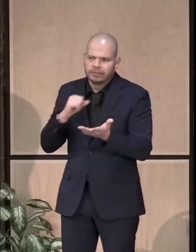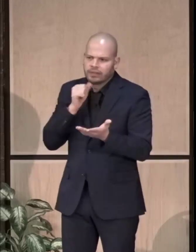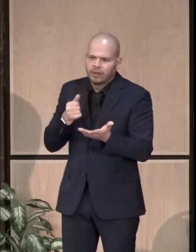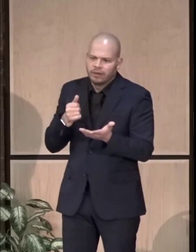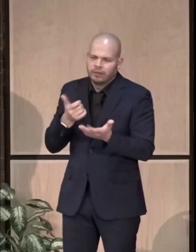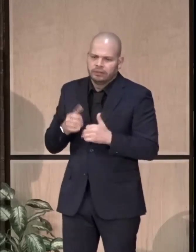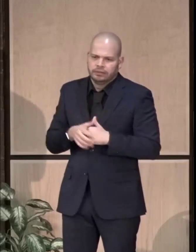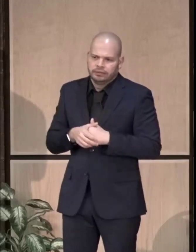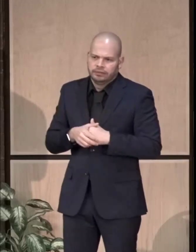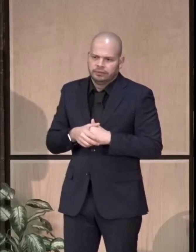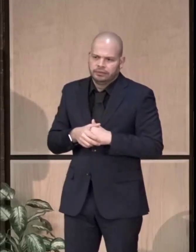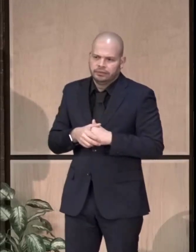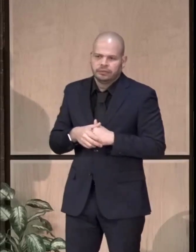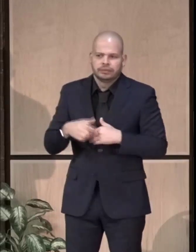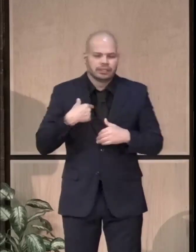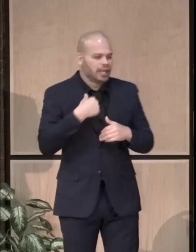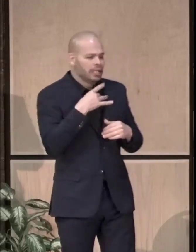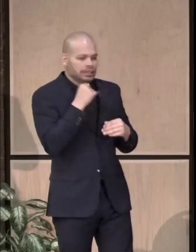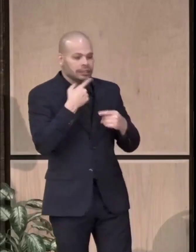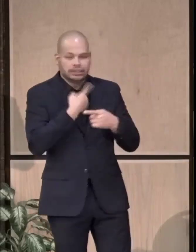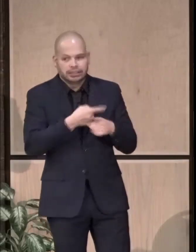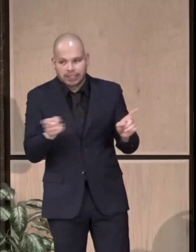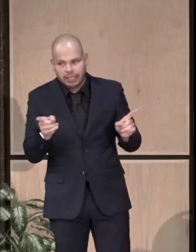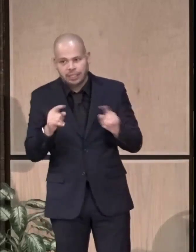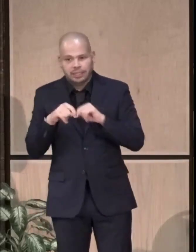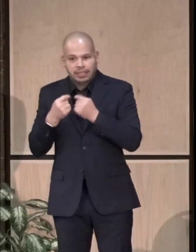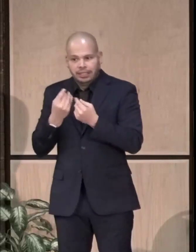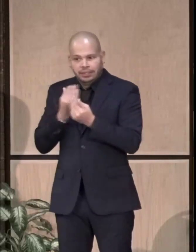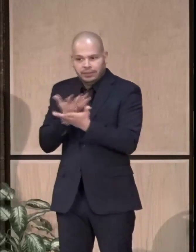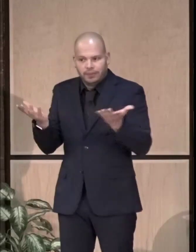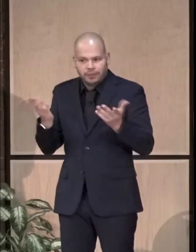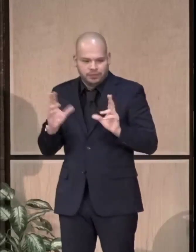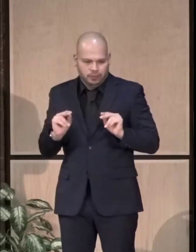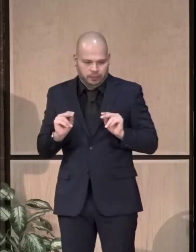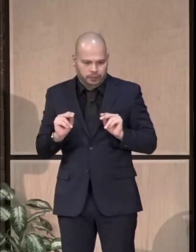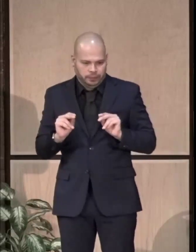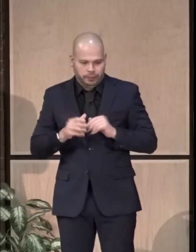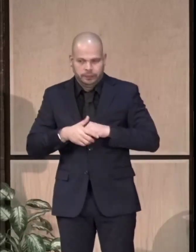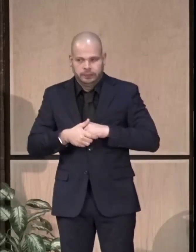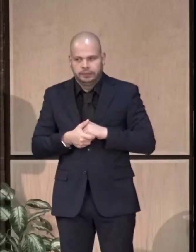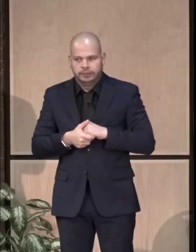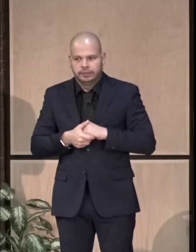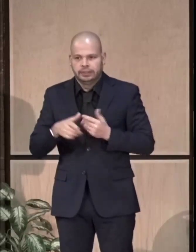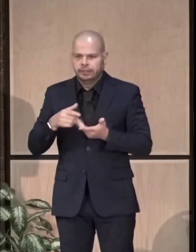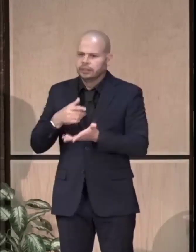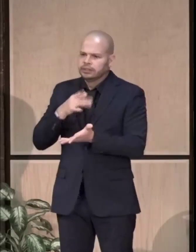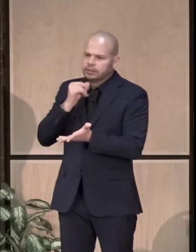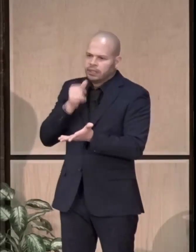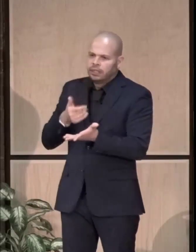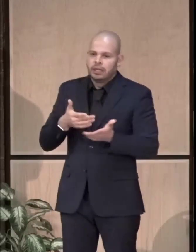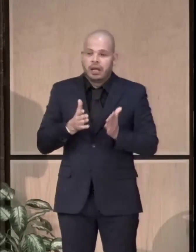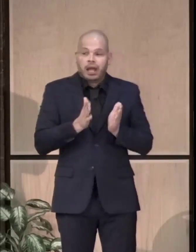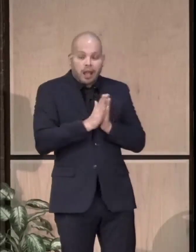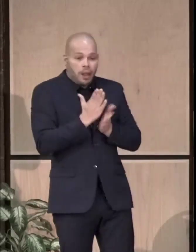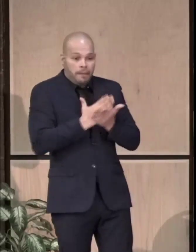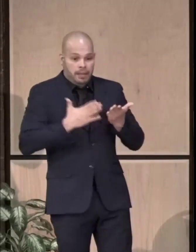I did not direct any of my, but that, no, it'd be to answer your question, no, I didn't ask any of my local law enforcement,